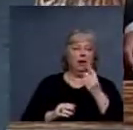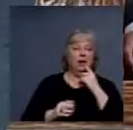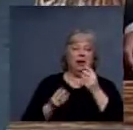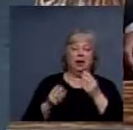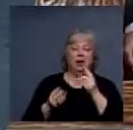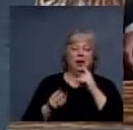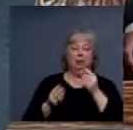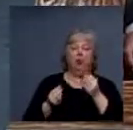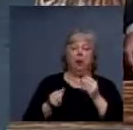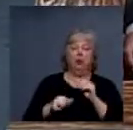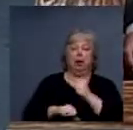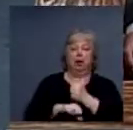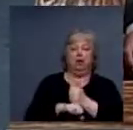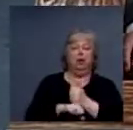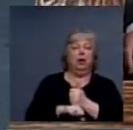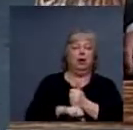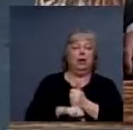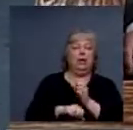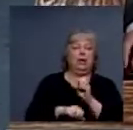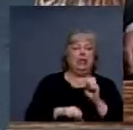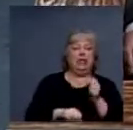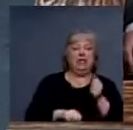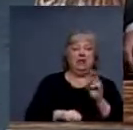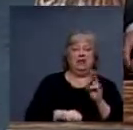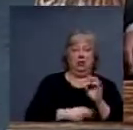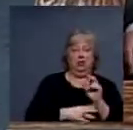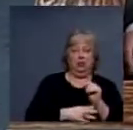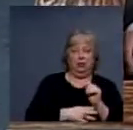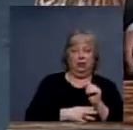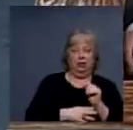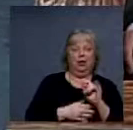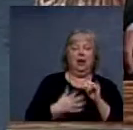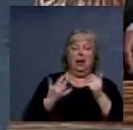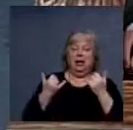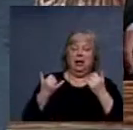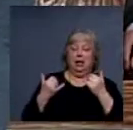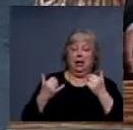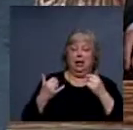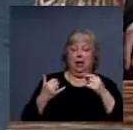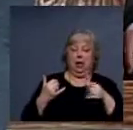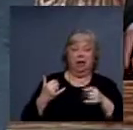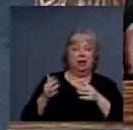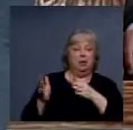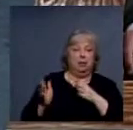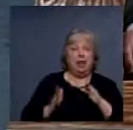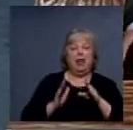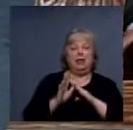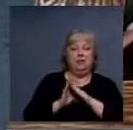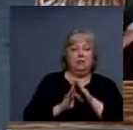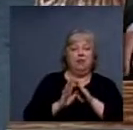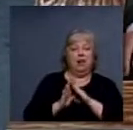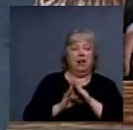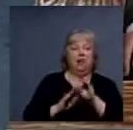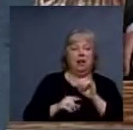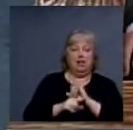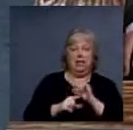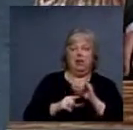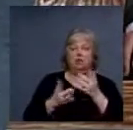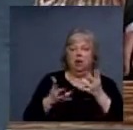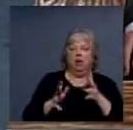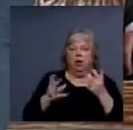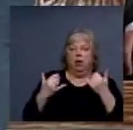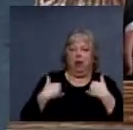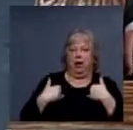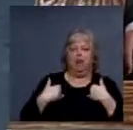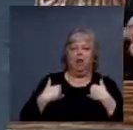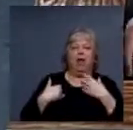property located on East 17th Street. It's an existing planned development industrial, and